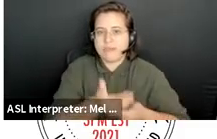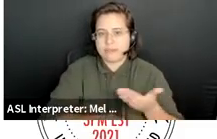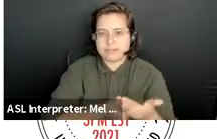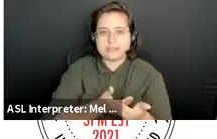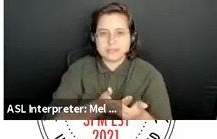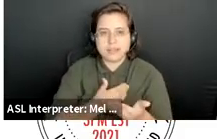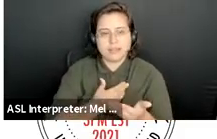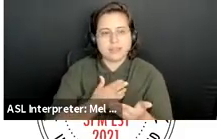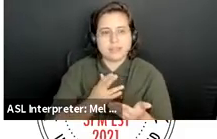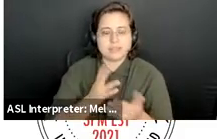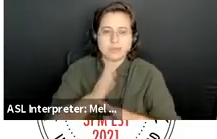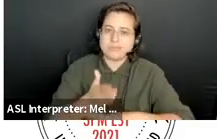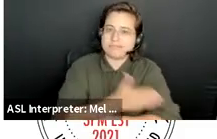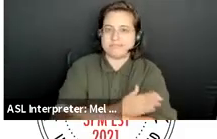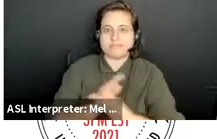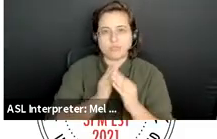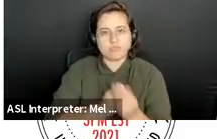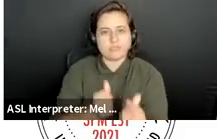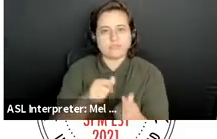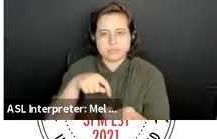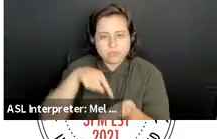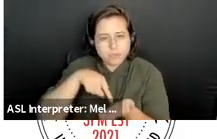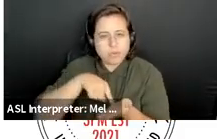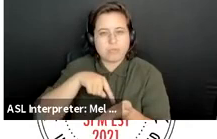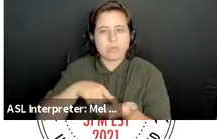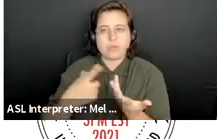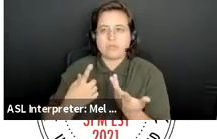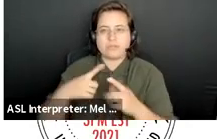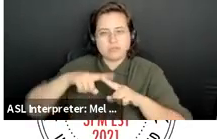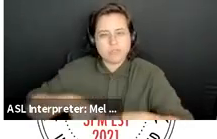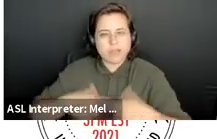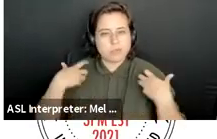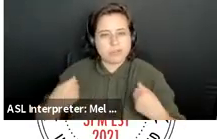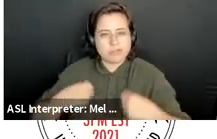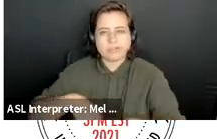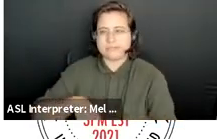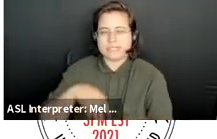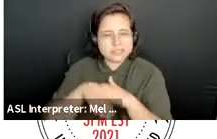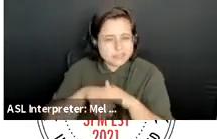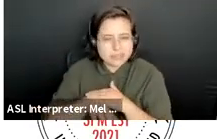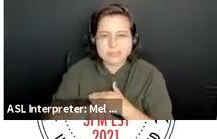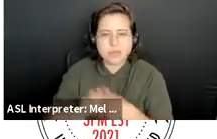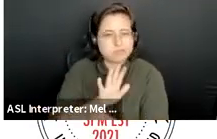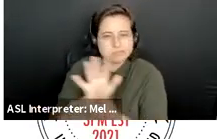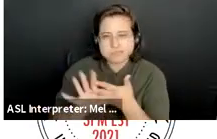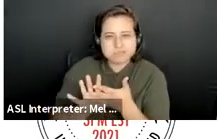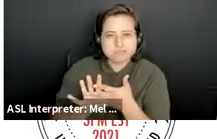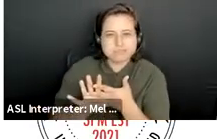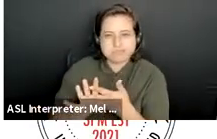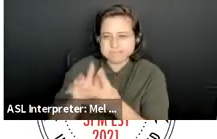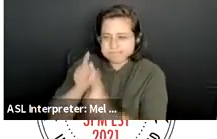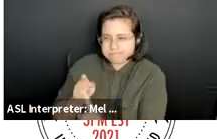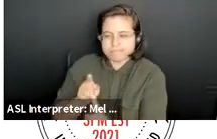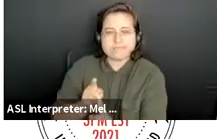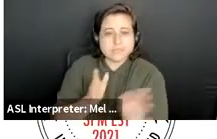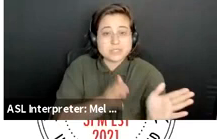make this much more efficient, affordable, reliable, accessible, all in support of being able to plan